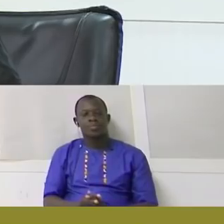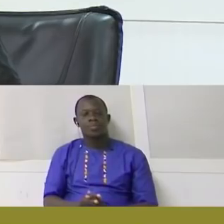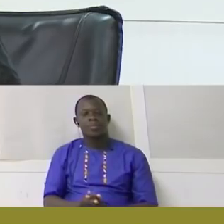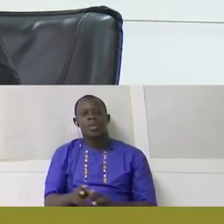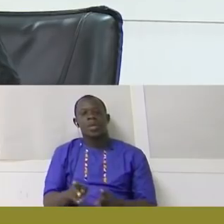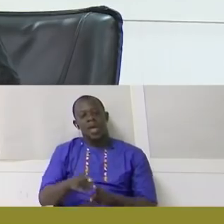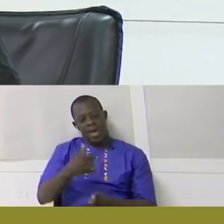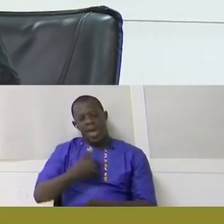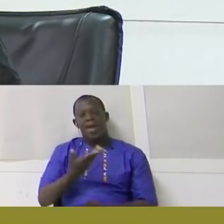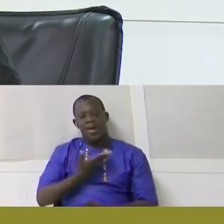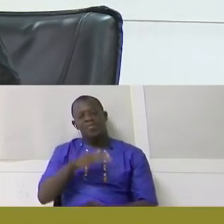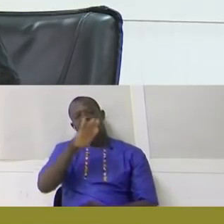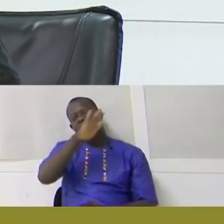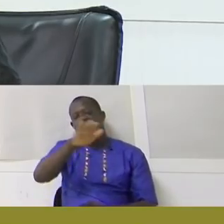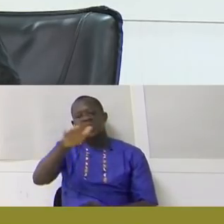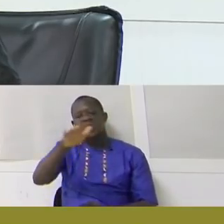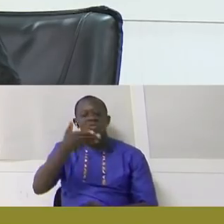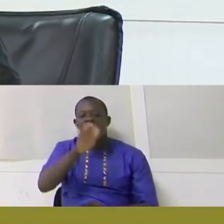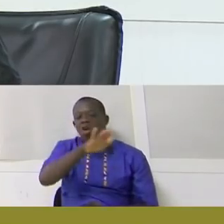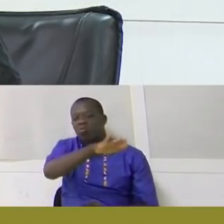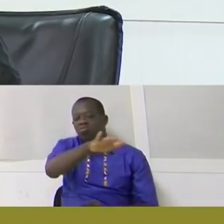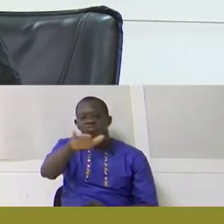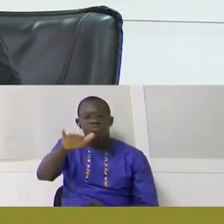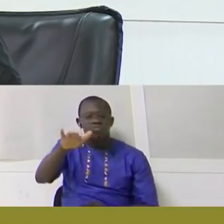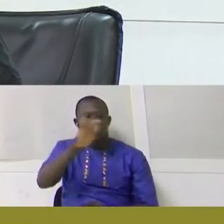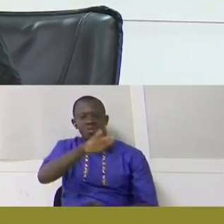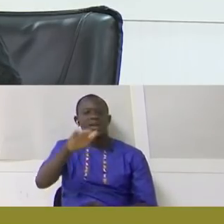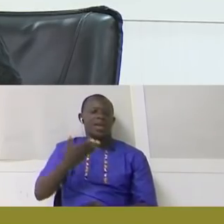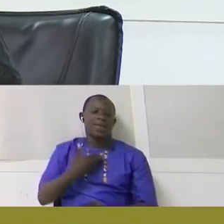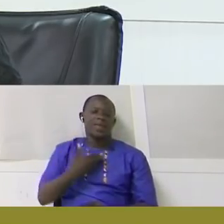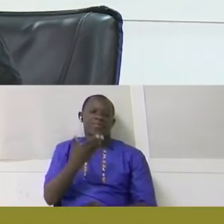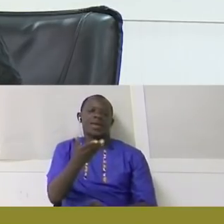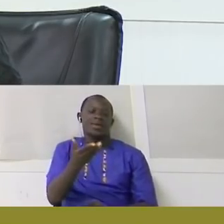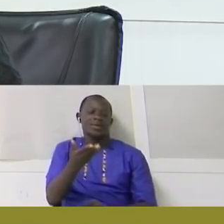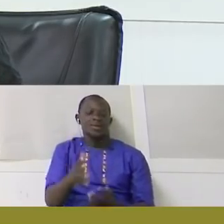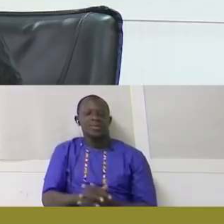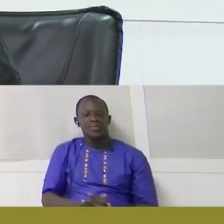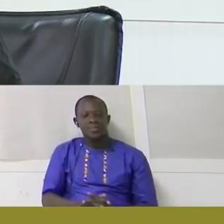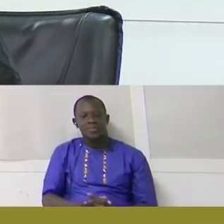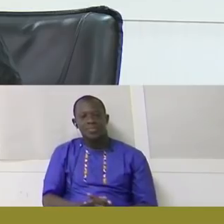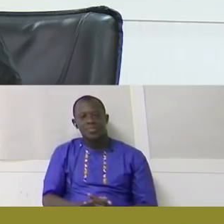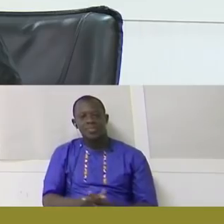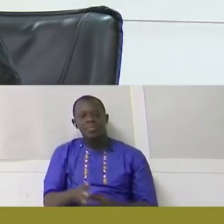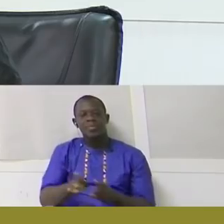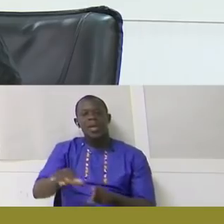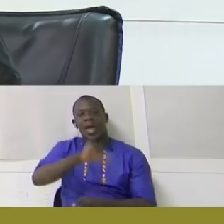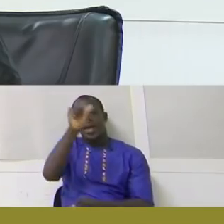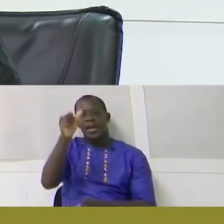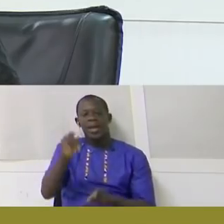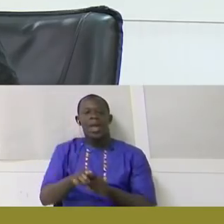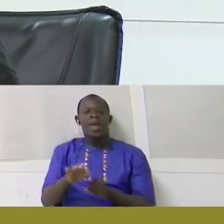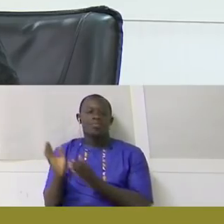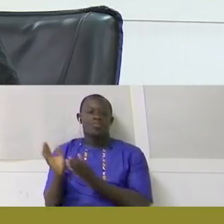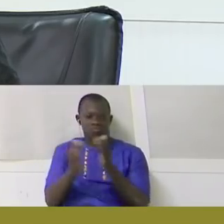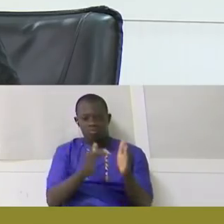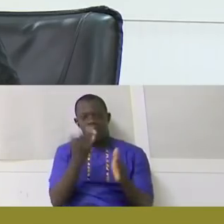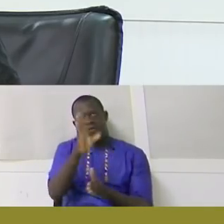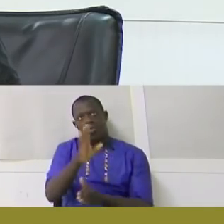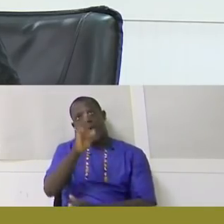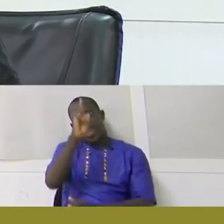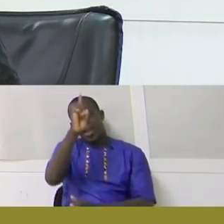ay njobot yu sew. I have a family, a young family. Té kanaw yalla ma ñom rek la.